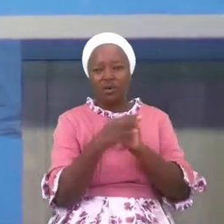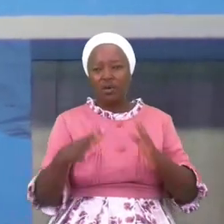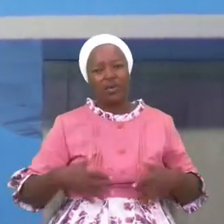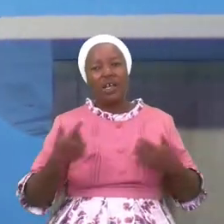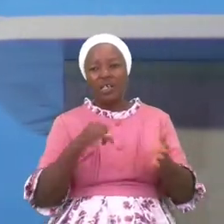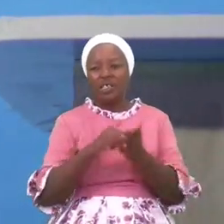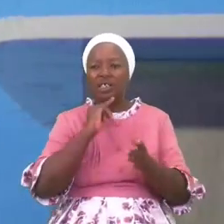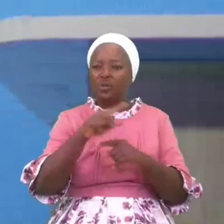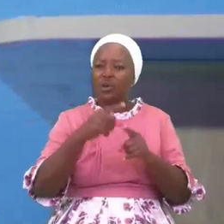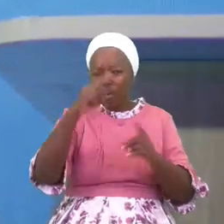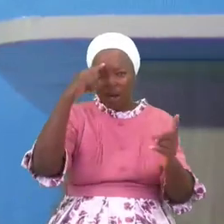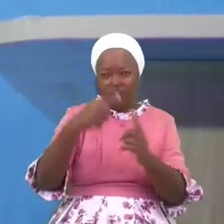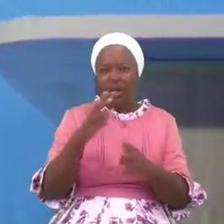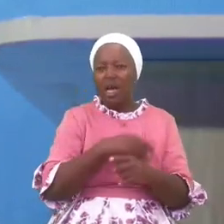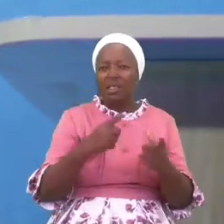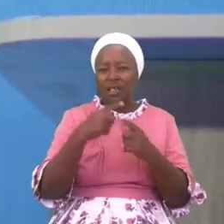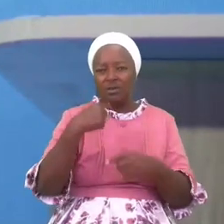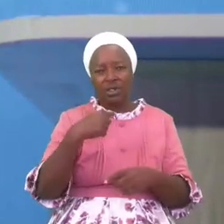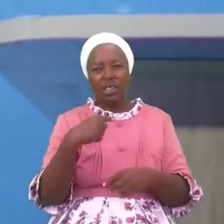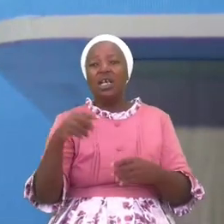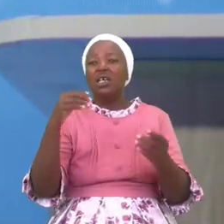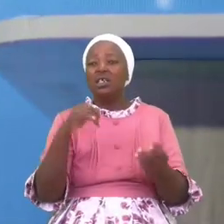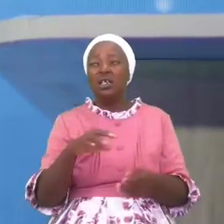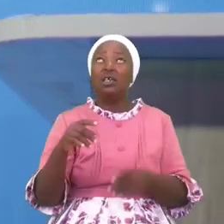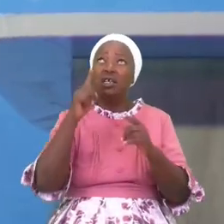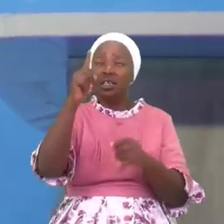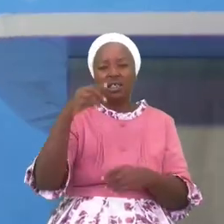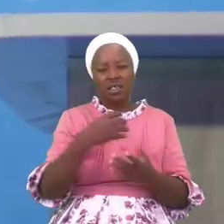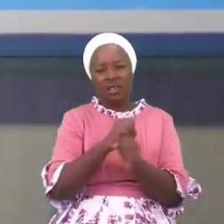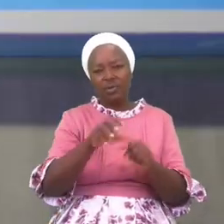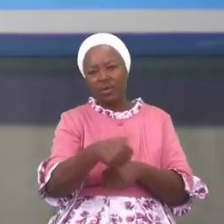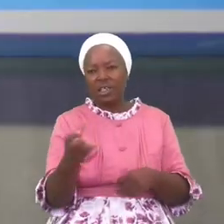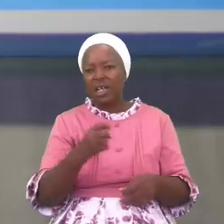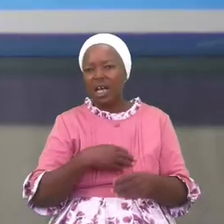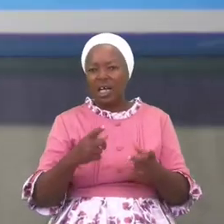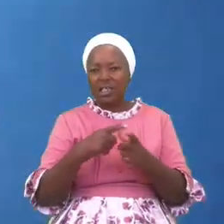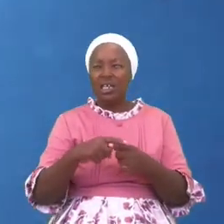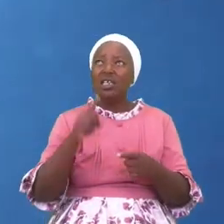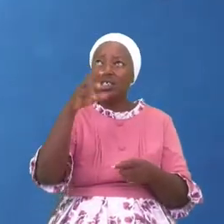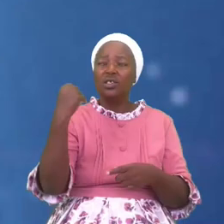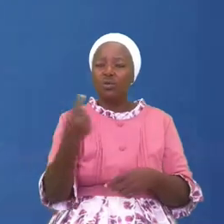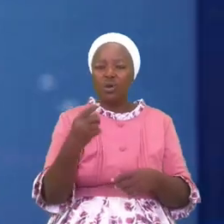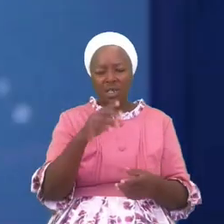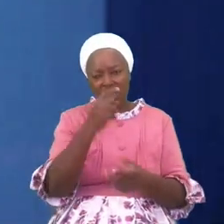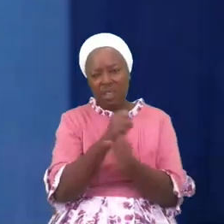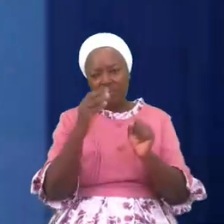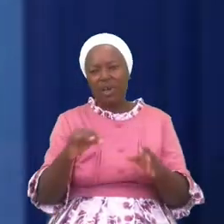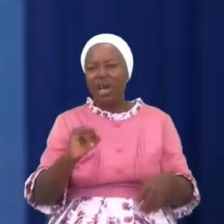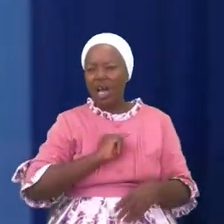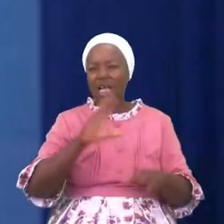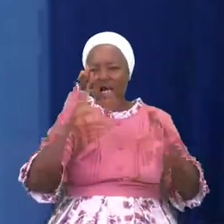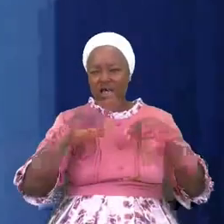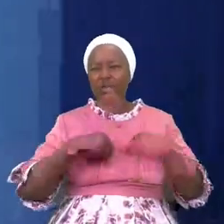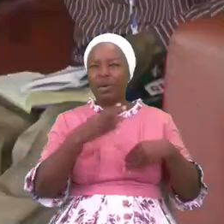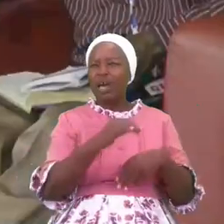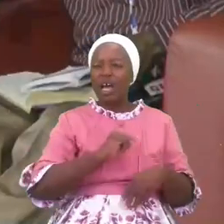saved others and is the only Savior I accept. I agree. That's when salvation will come to you. It's coming to